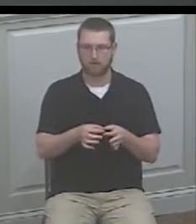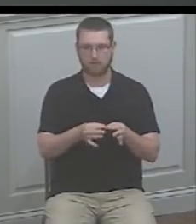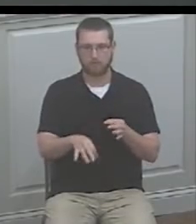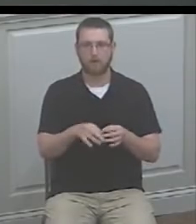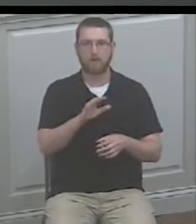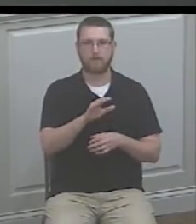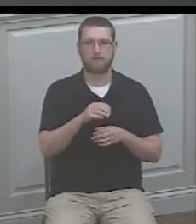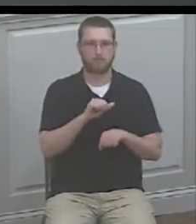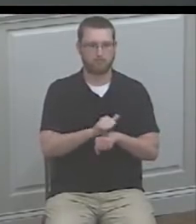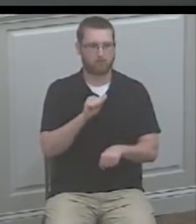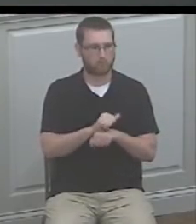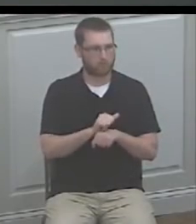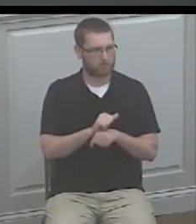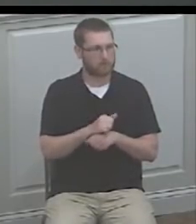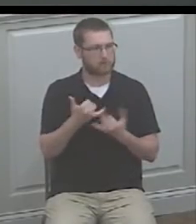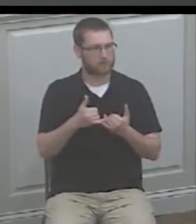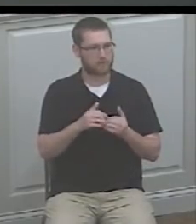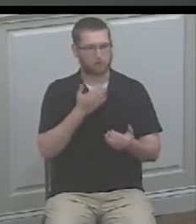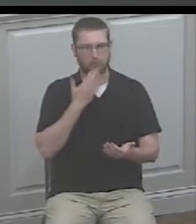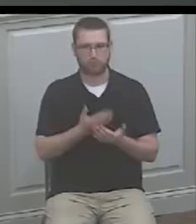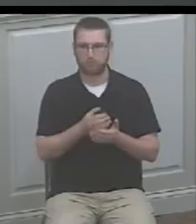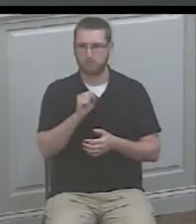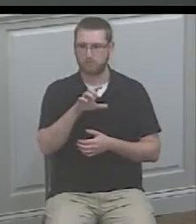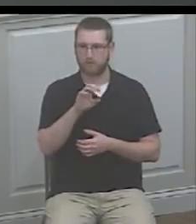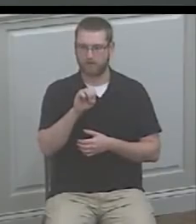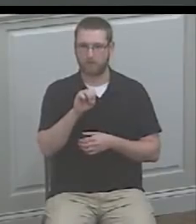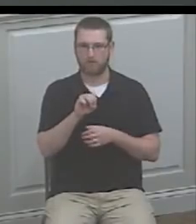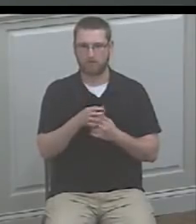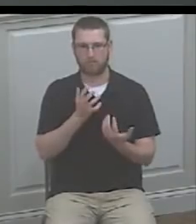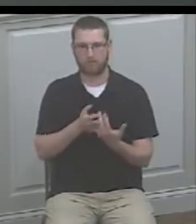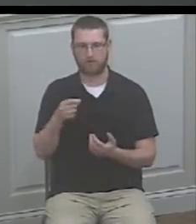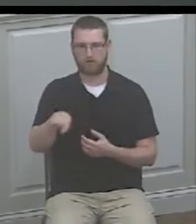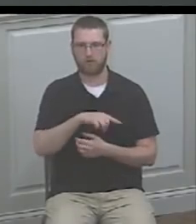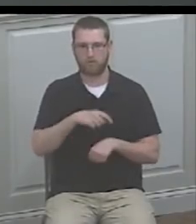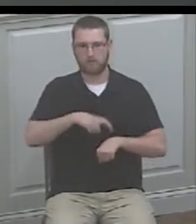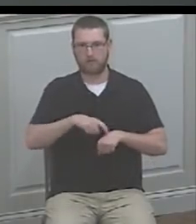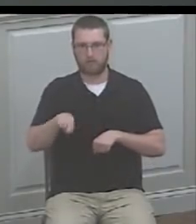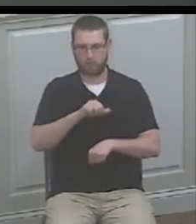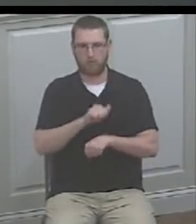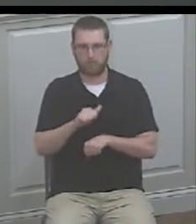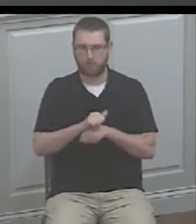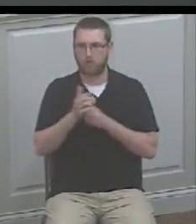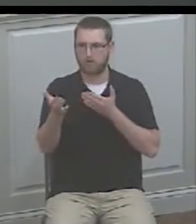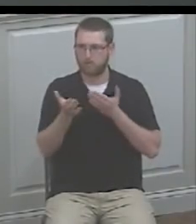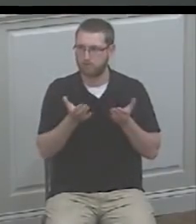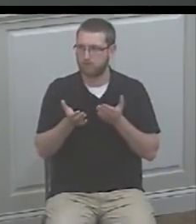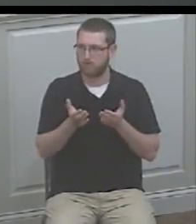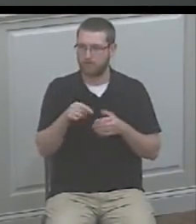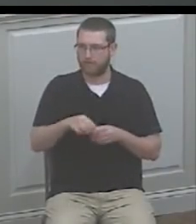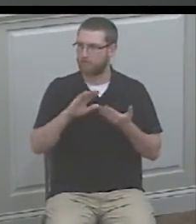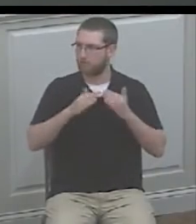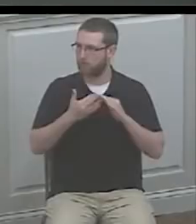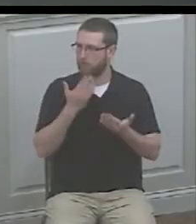to try to bring that into appropriate scale and make sure that that's actually equitable for you in the time that you dedicate and that you serve this